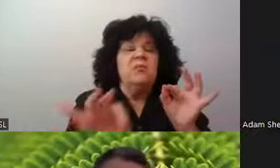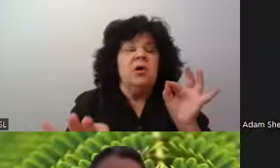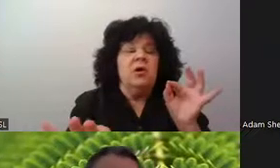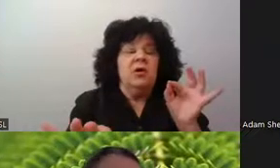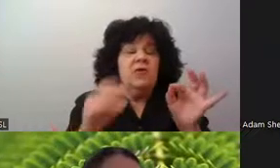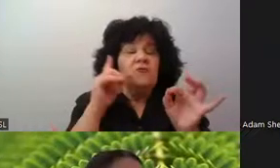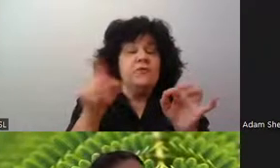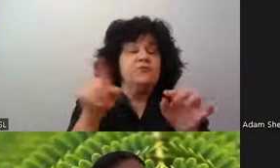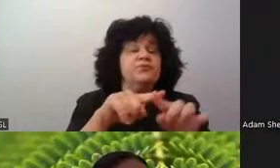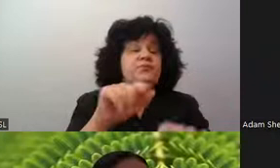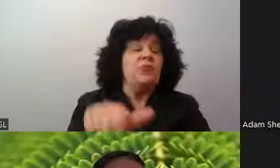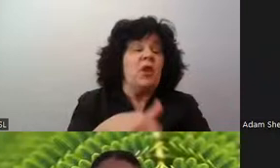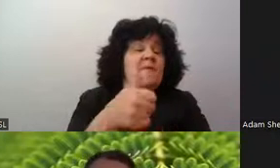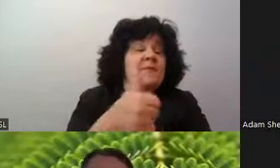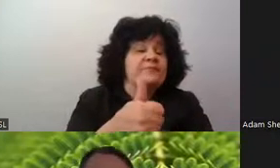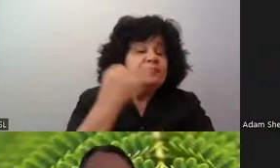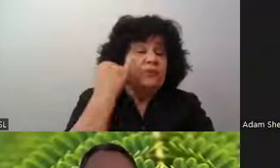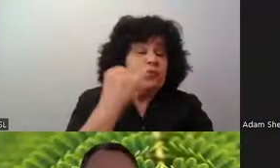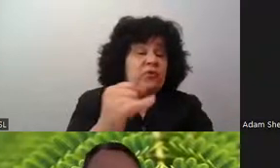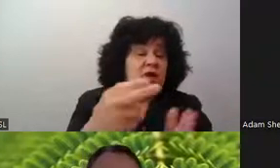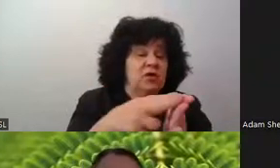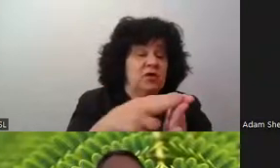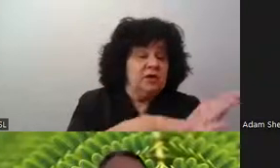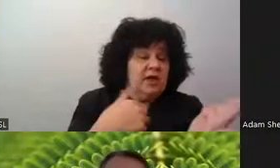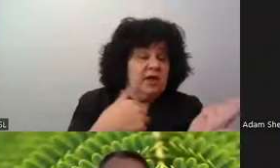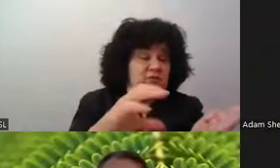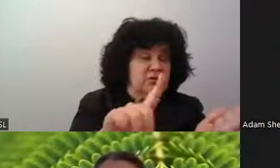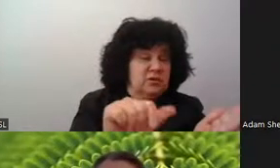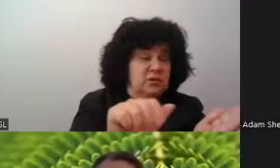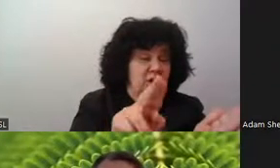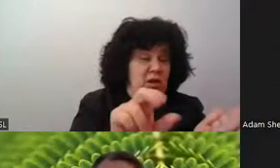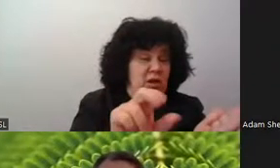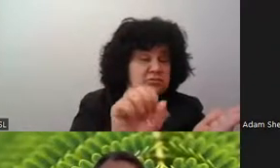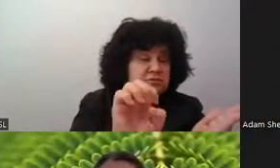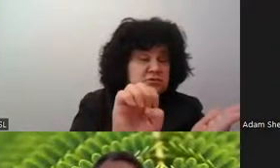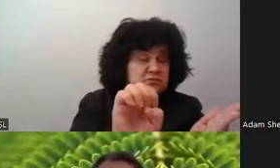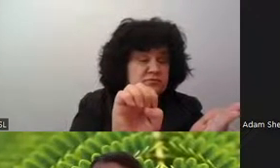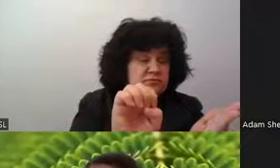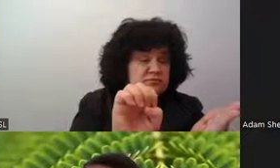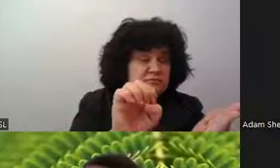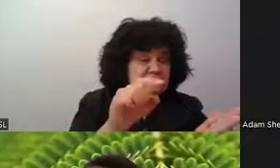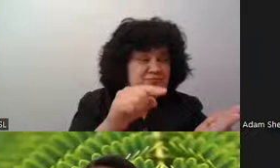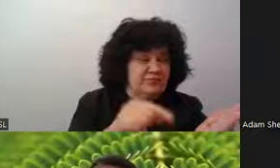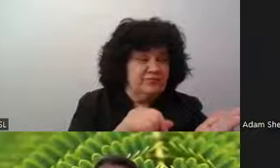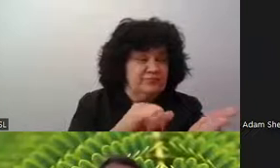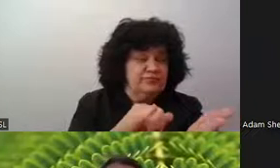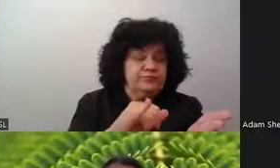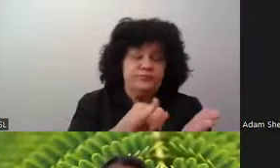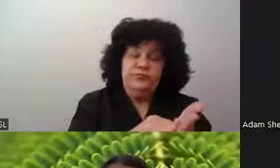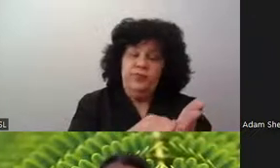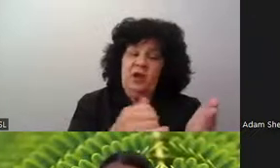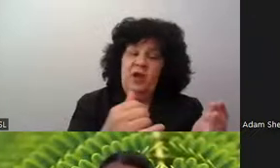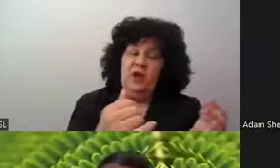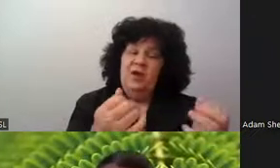there's a clause in the contract, they can just stick in the contract and hold folks accountable. I know that presents itself with lots of challenges for